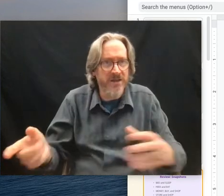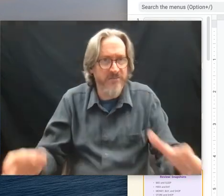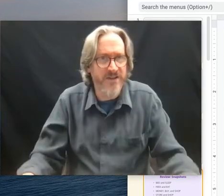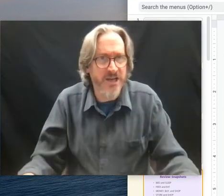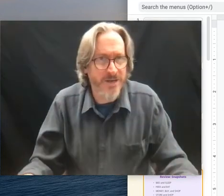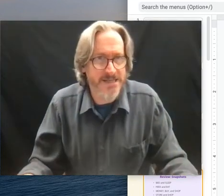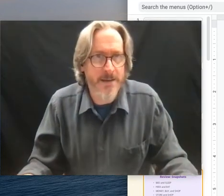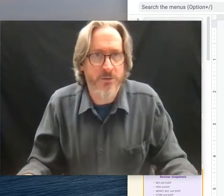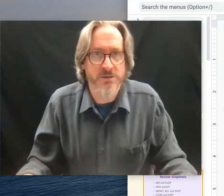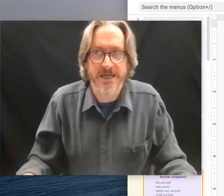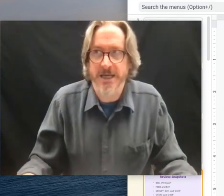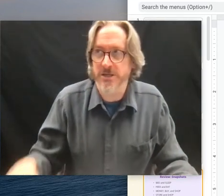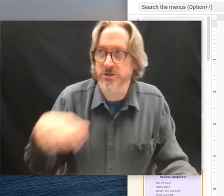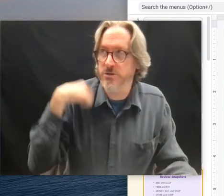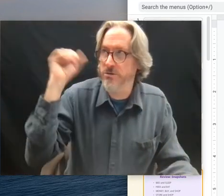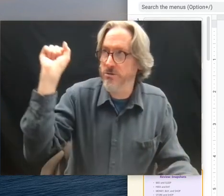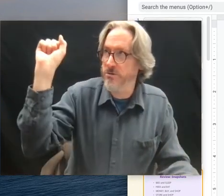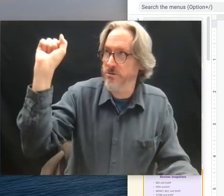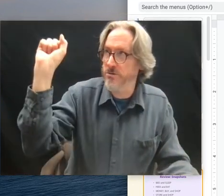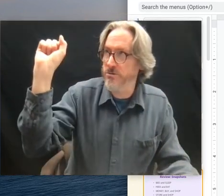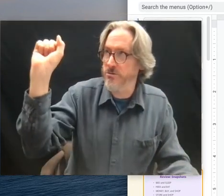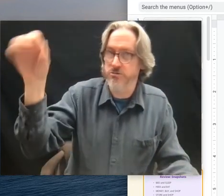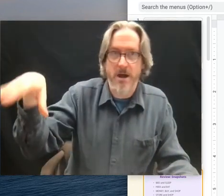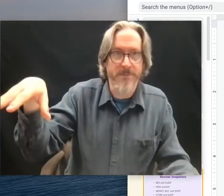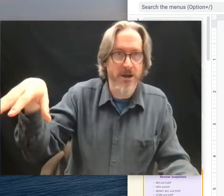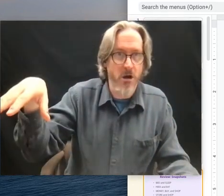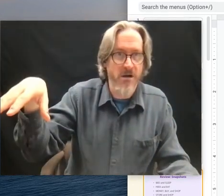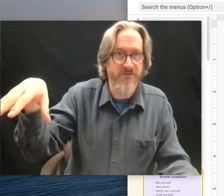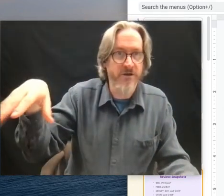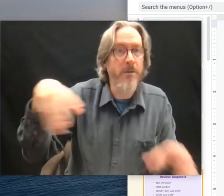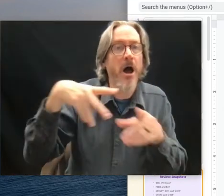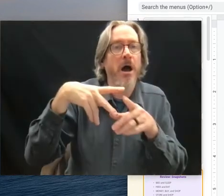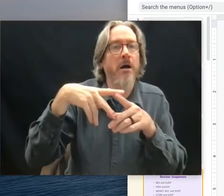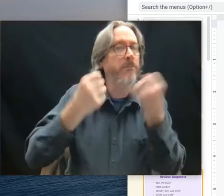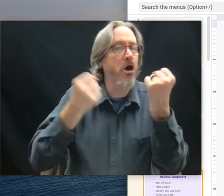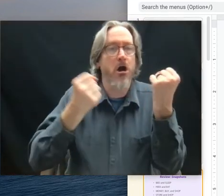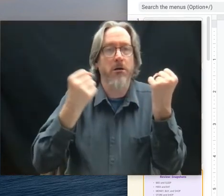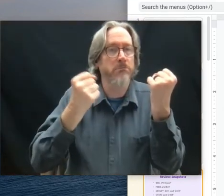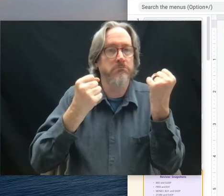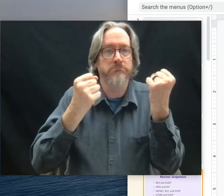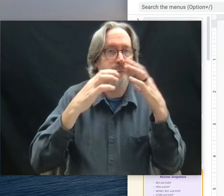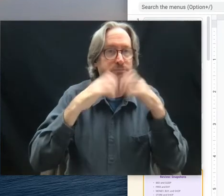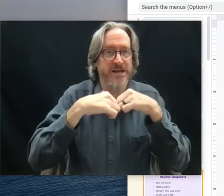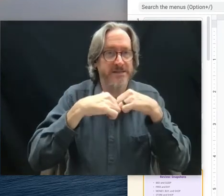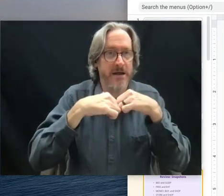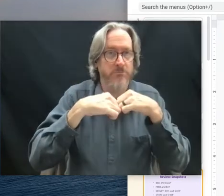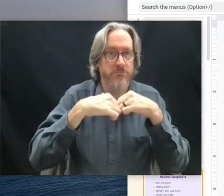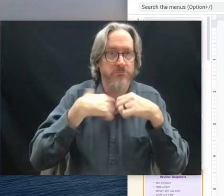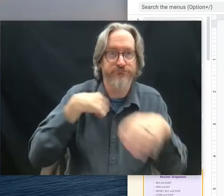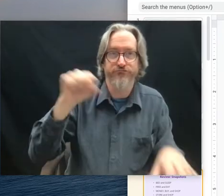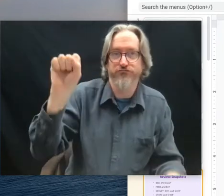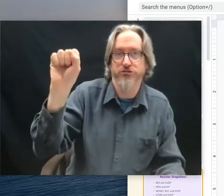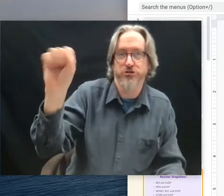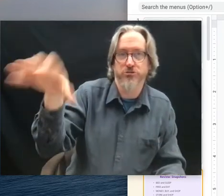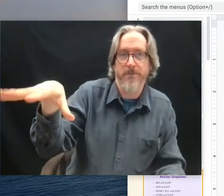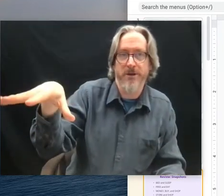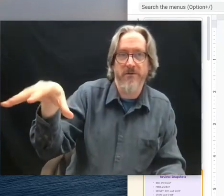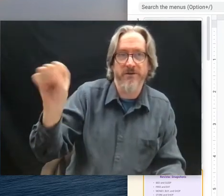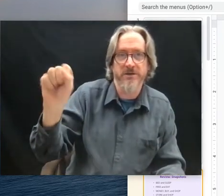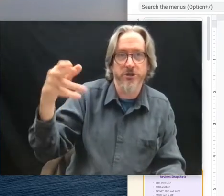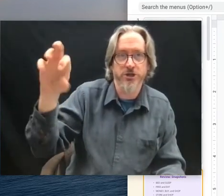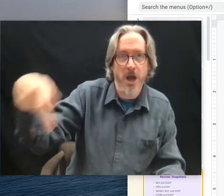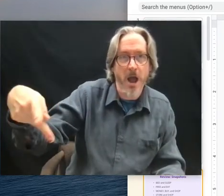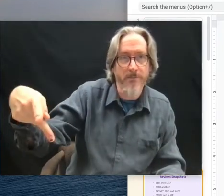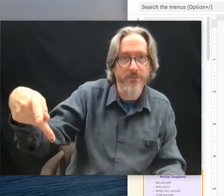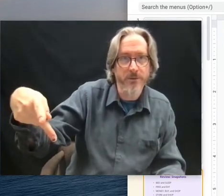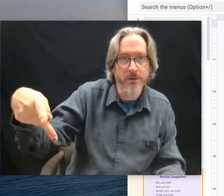One of the video examples is dropping off a car breaks down. Drop it off